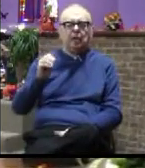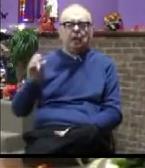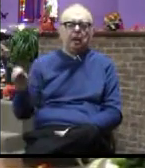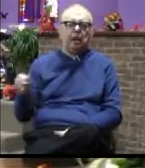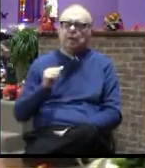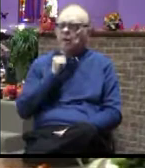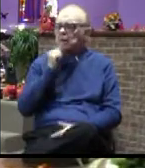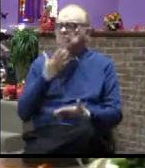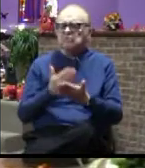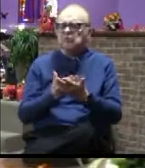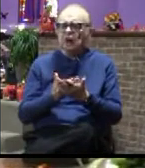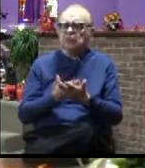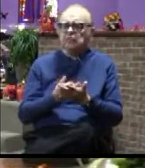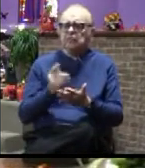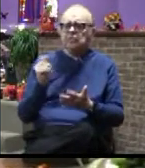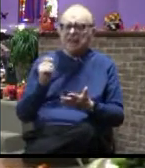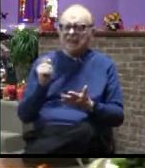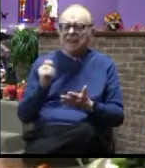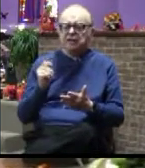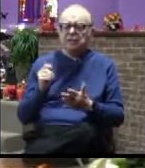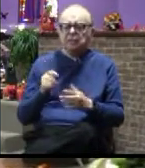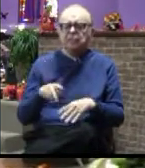And they were not good tattoos.